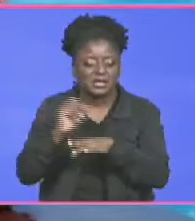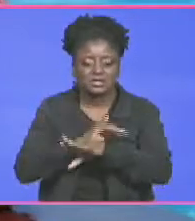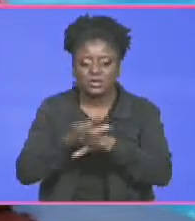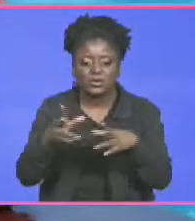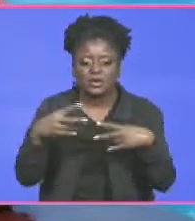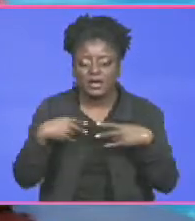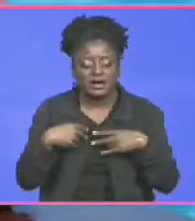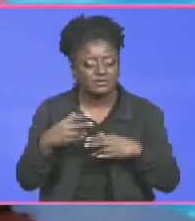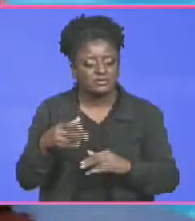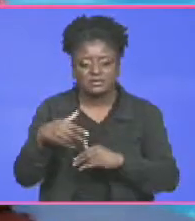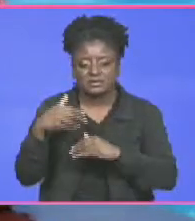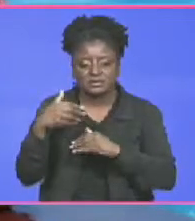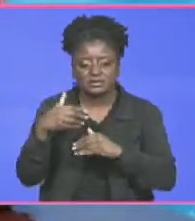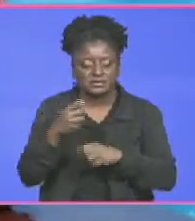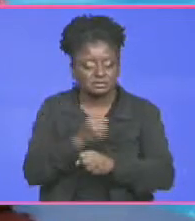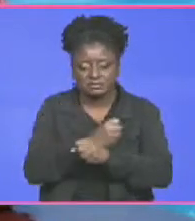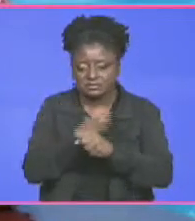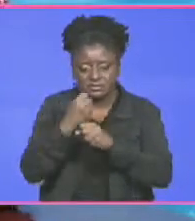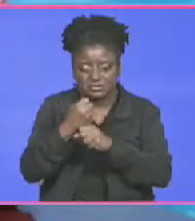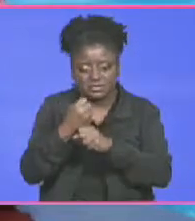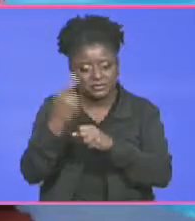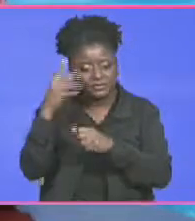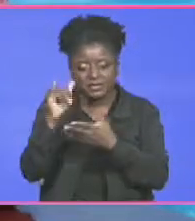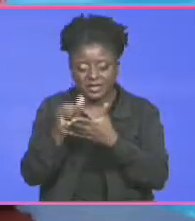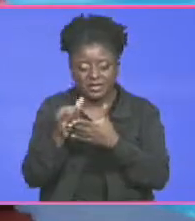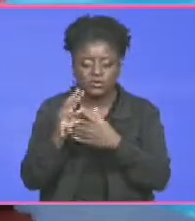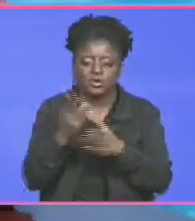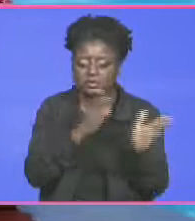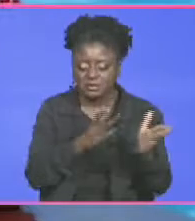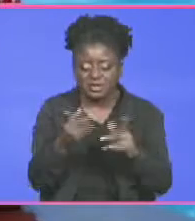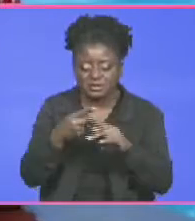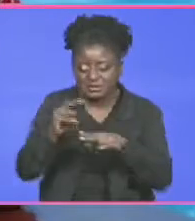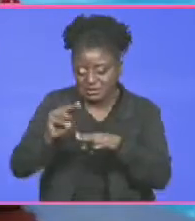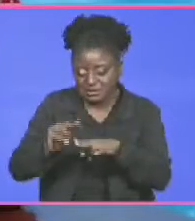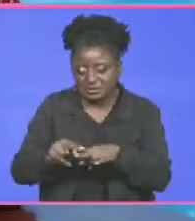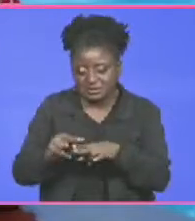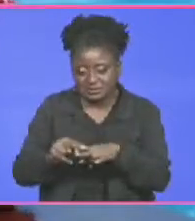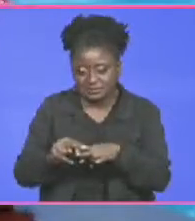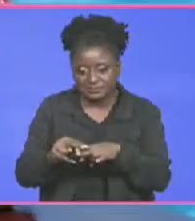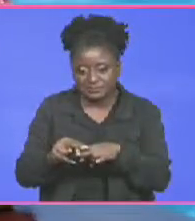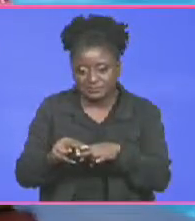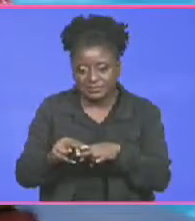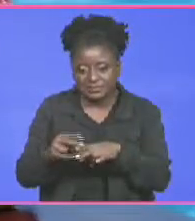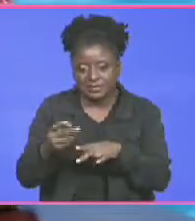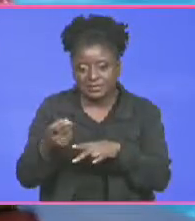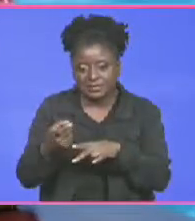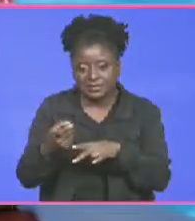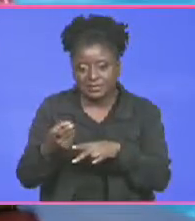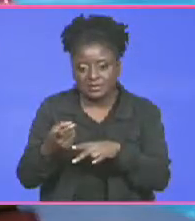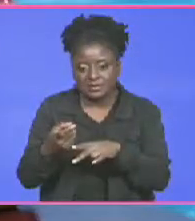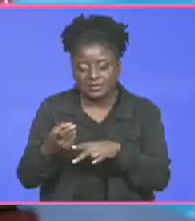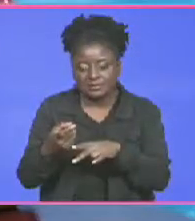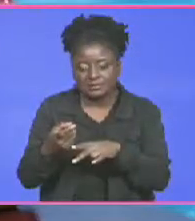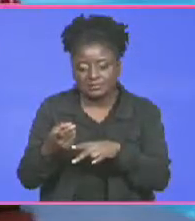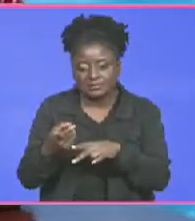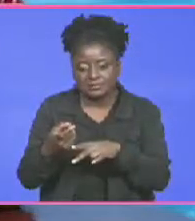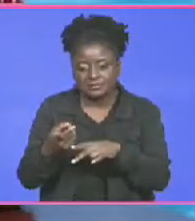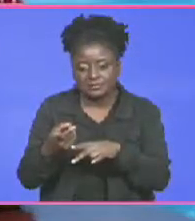aptitude for that, and my colleagues just don't have the aptitude for it. We're prepared to sit down from our members,